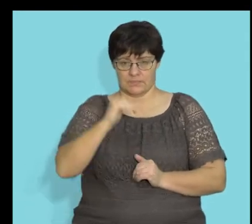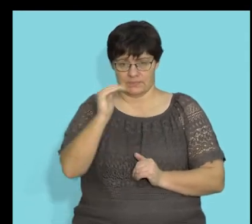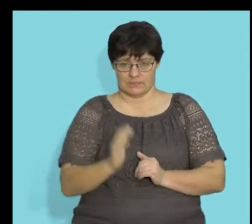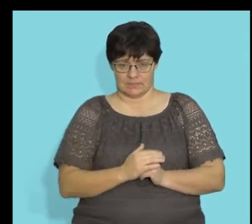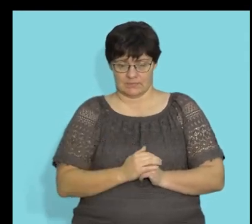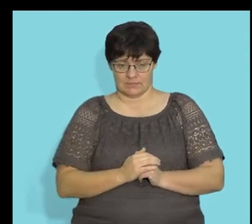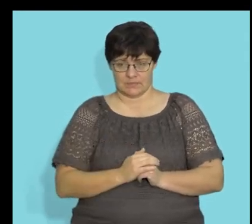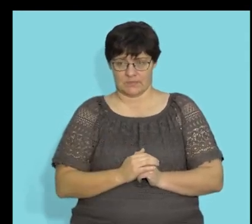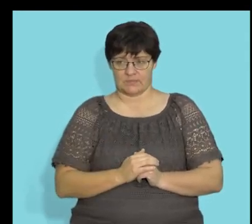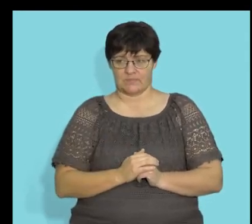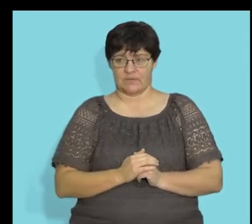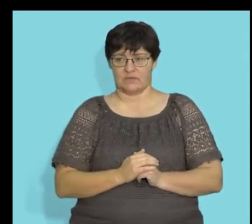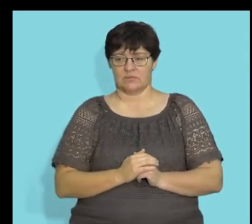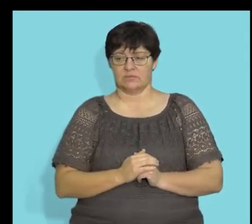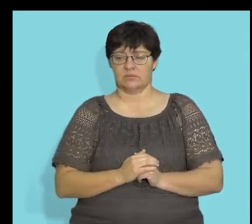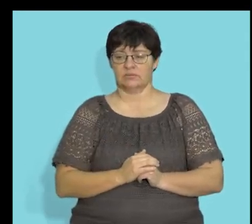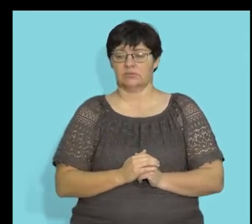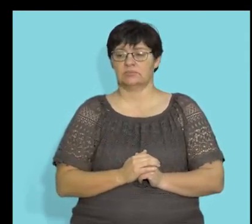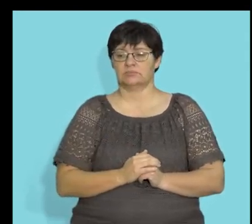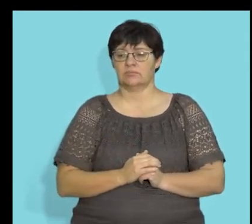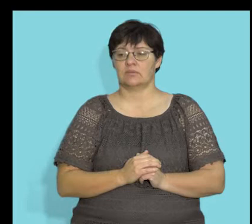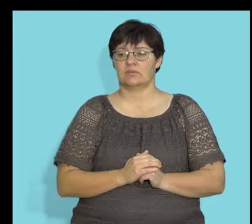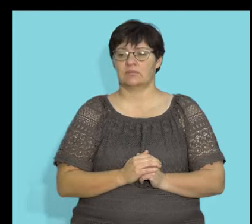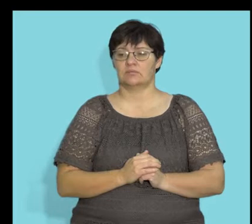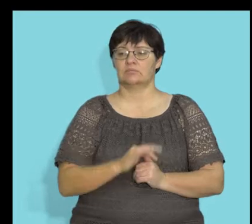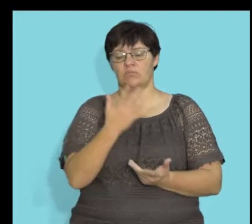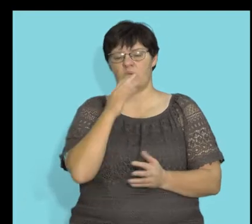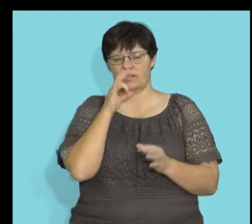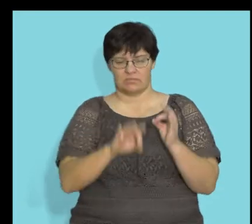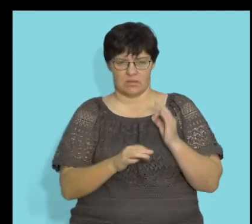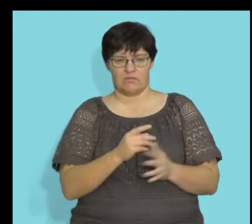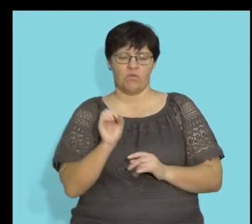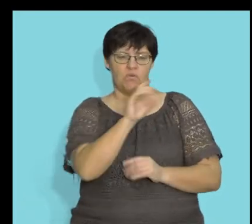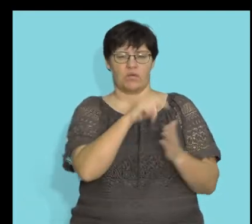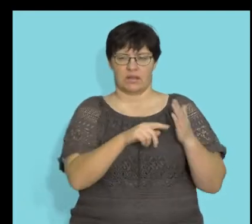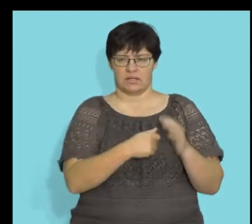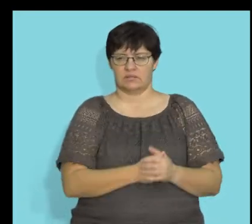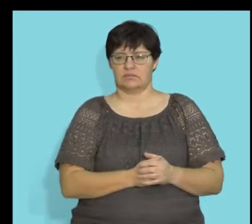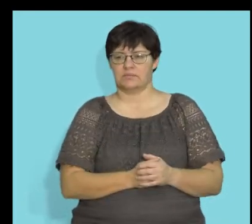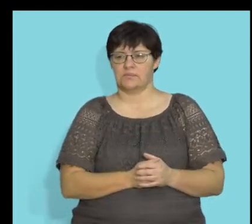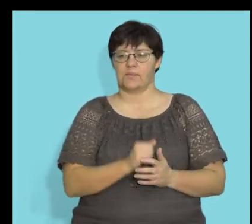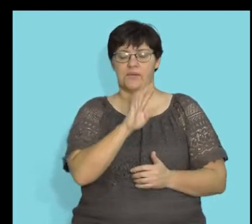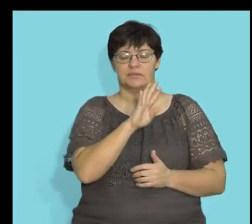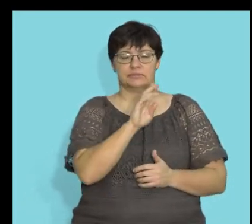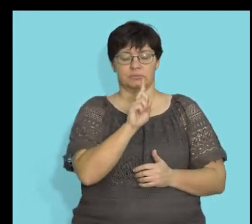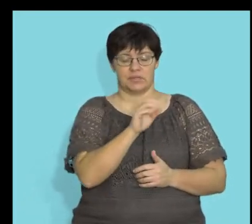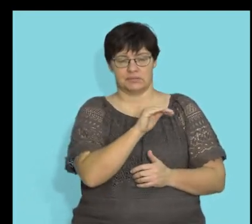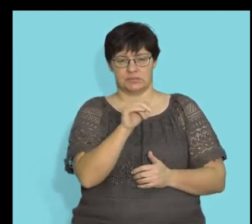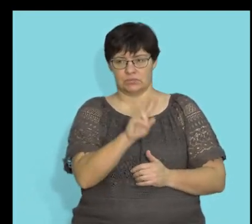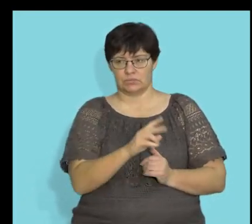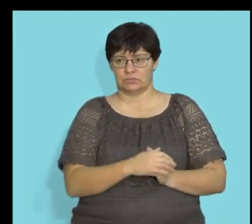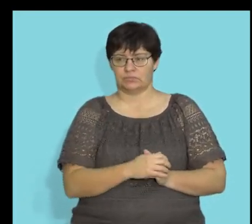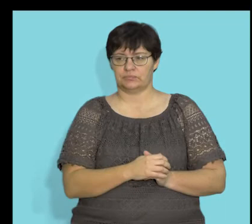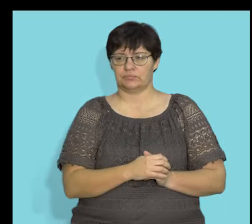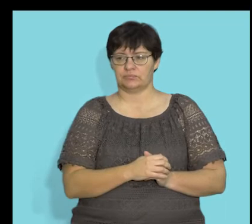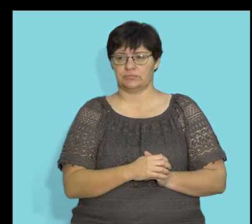2. Then if I make the next line that's slightly more simple before plugging into my calculator, I'm going to have 41 over